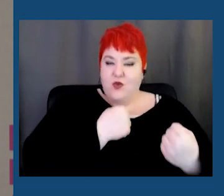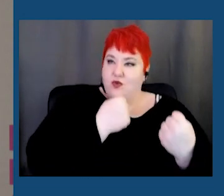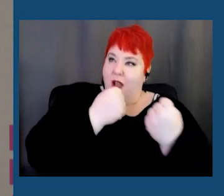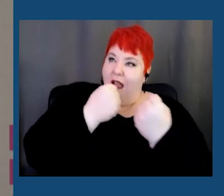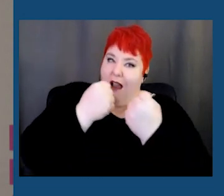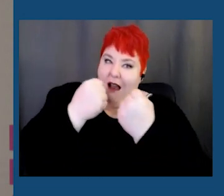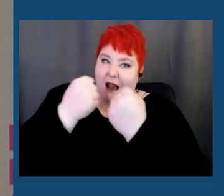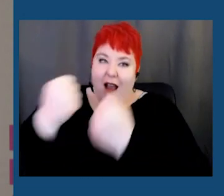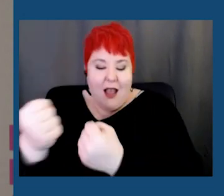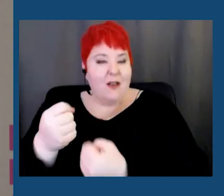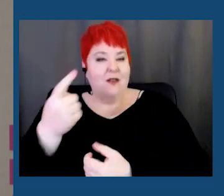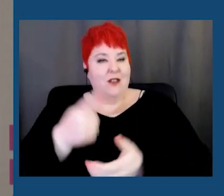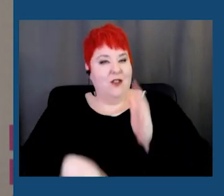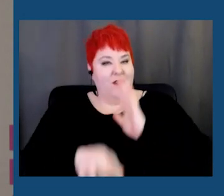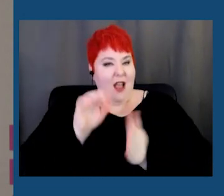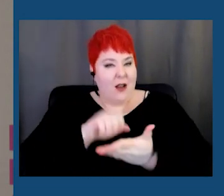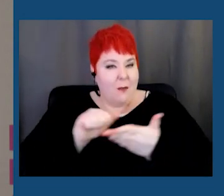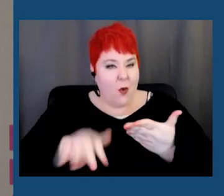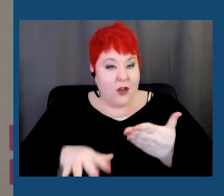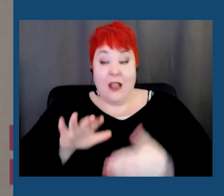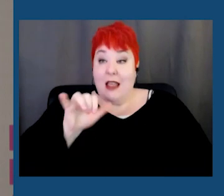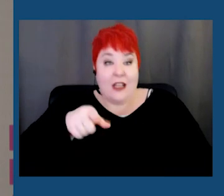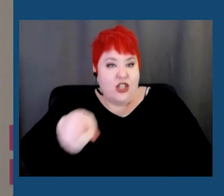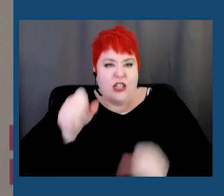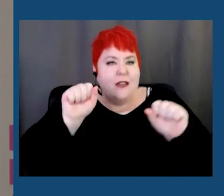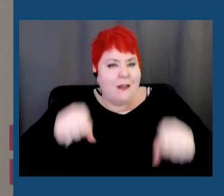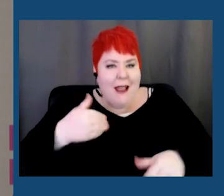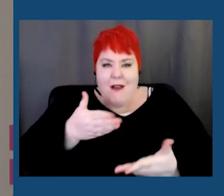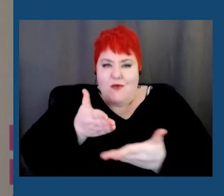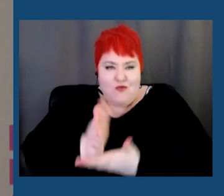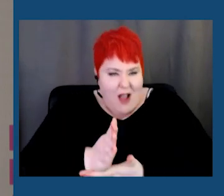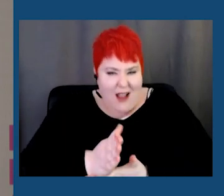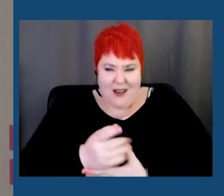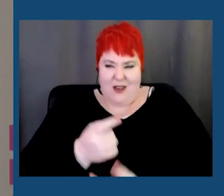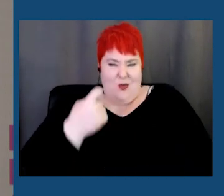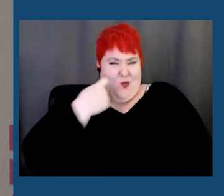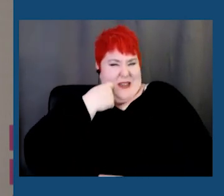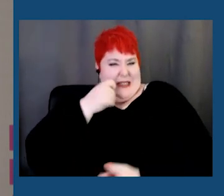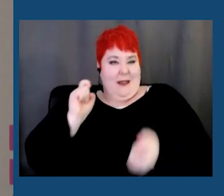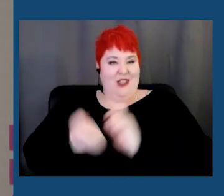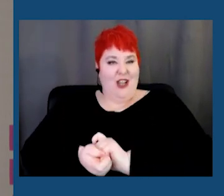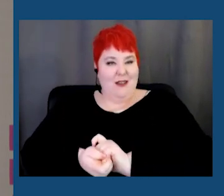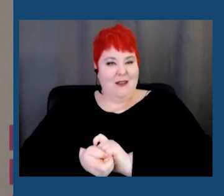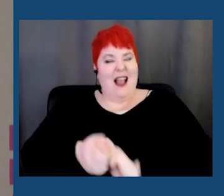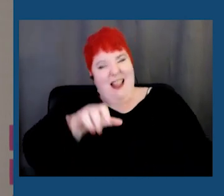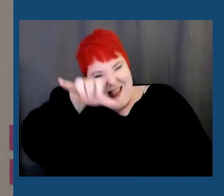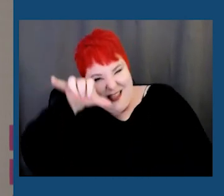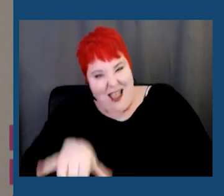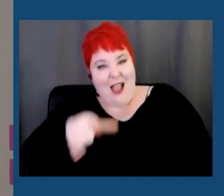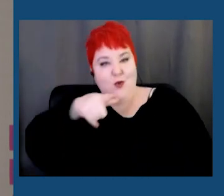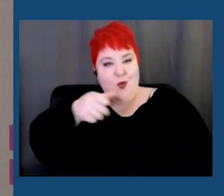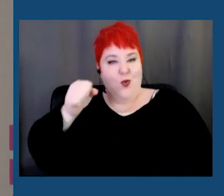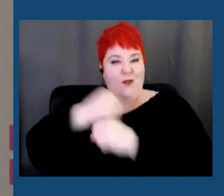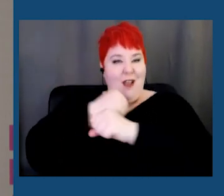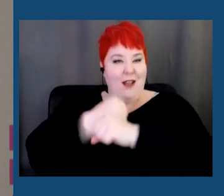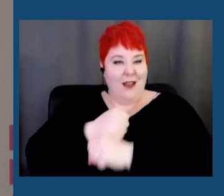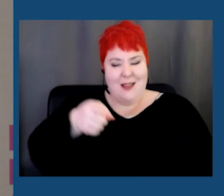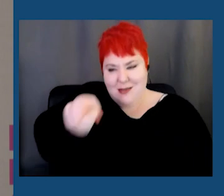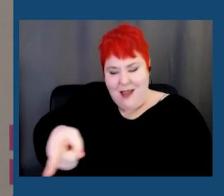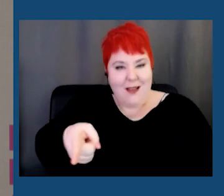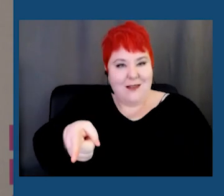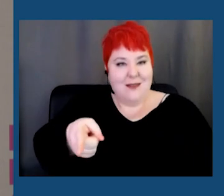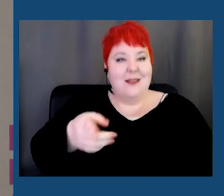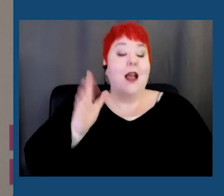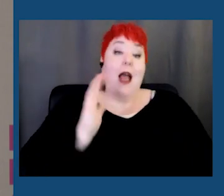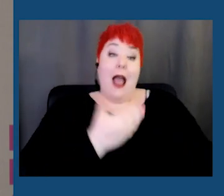that was hers up until a couple years ago. That's what we're fighting for. That's what we're fighting for. And our advocate you just heard from, what